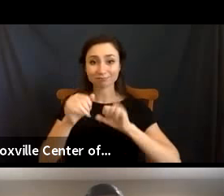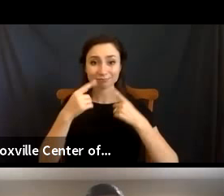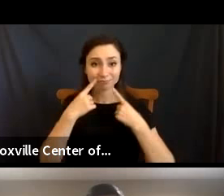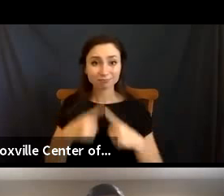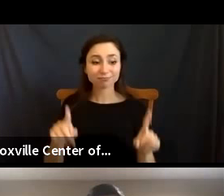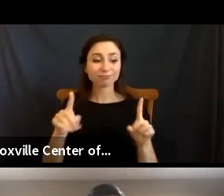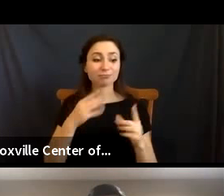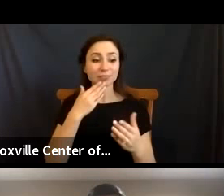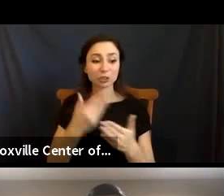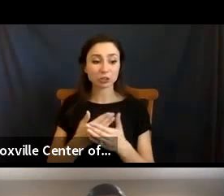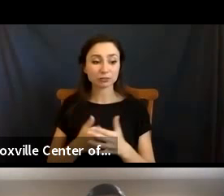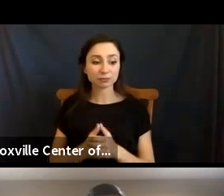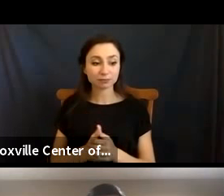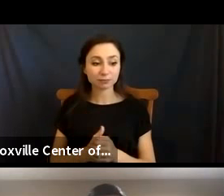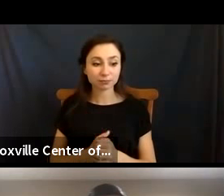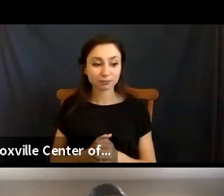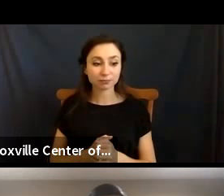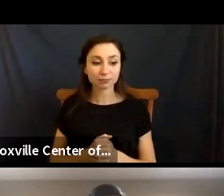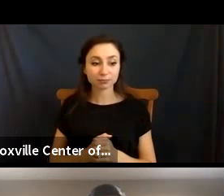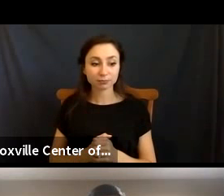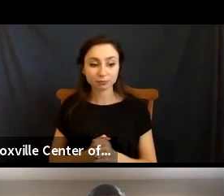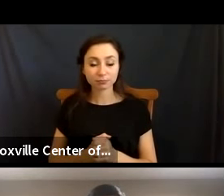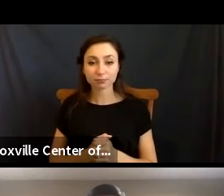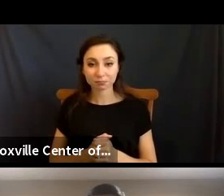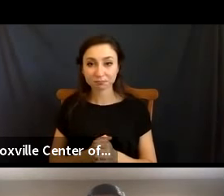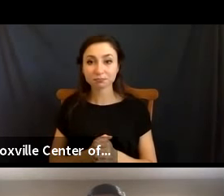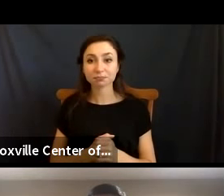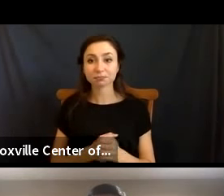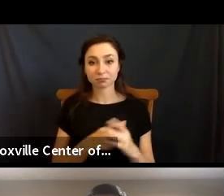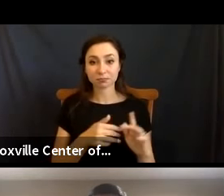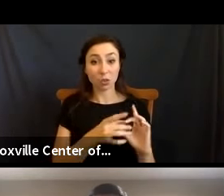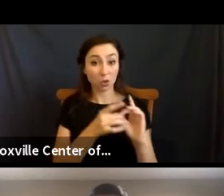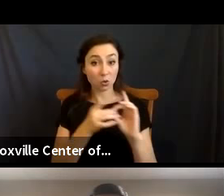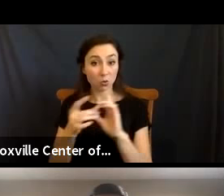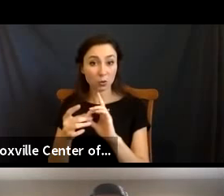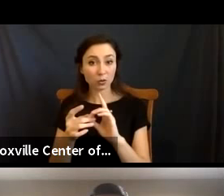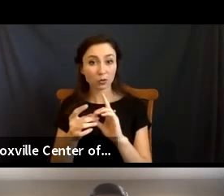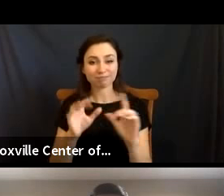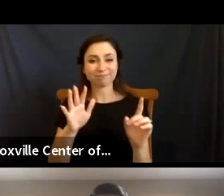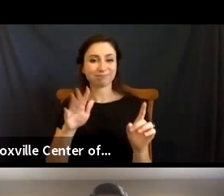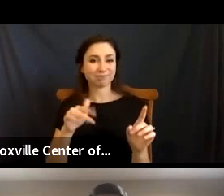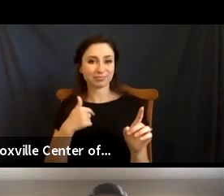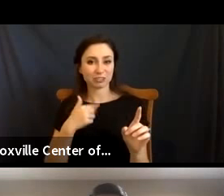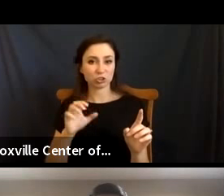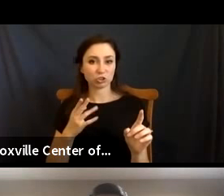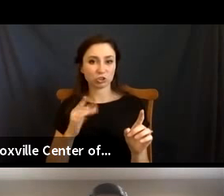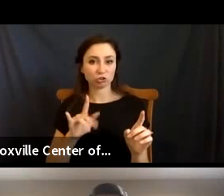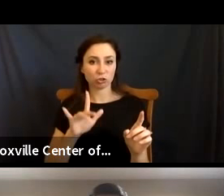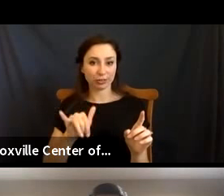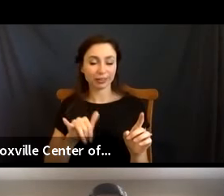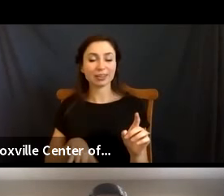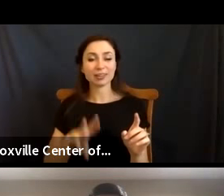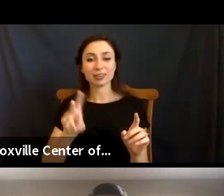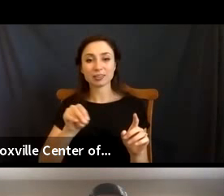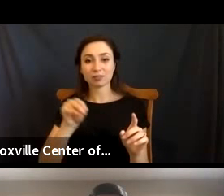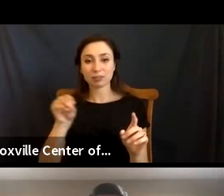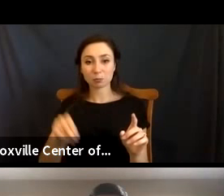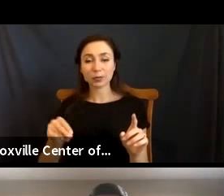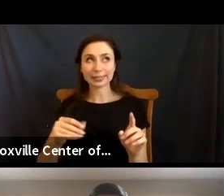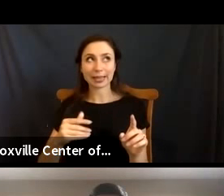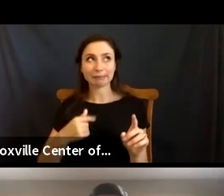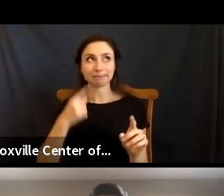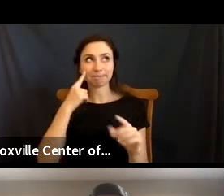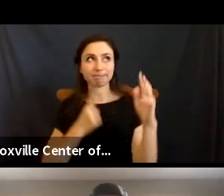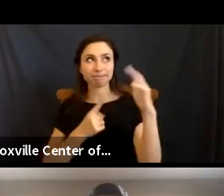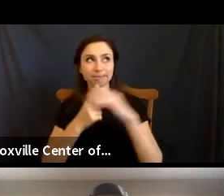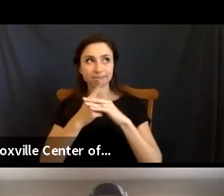vaccination. According to, I was going to say this is Charity, the 70% was what popped in my head as the general kind of